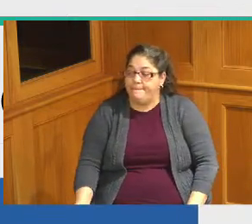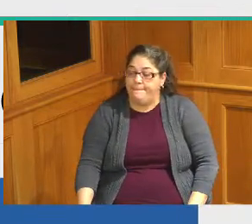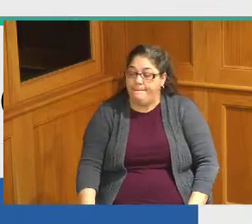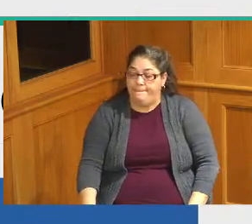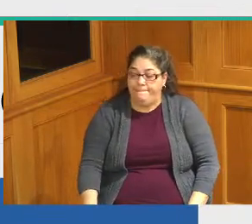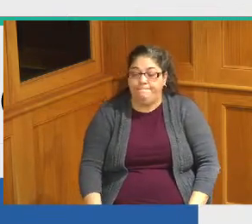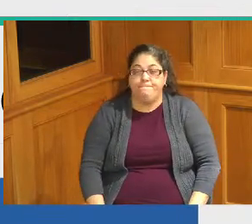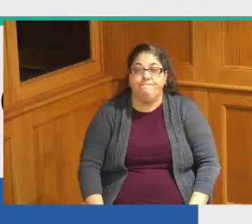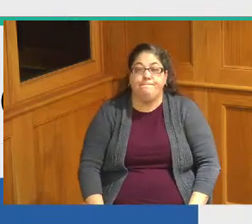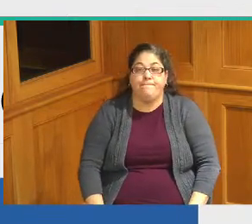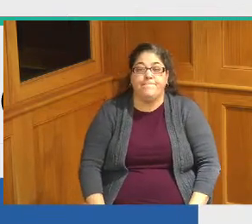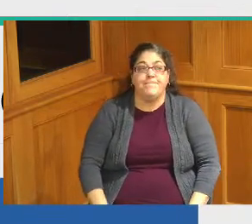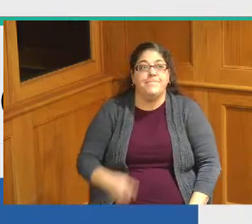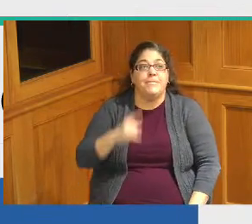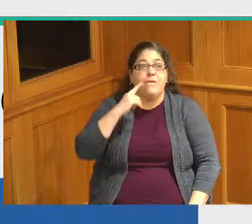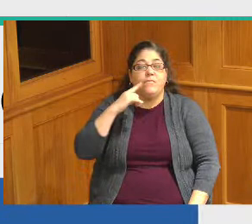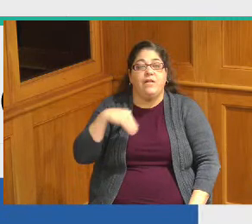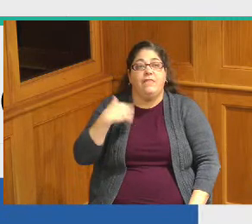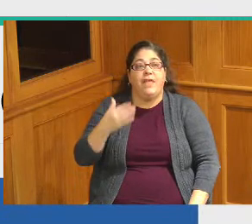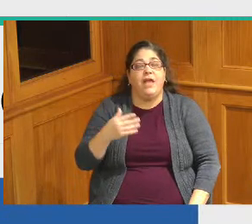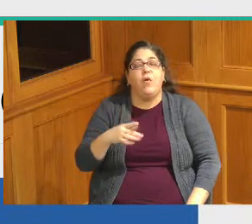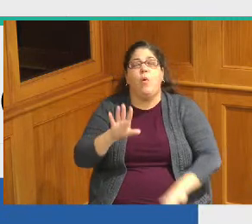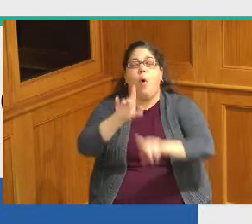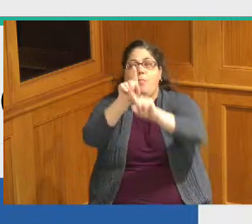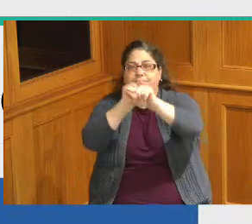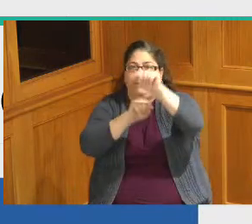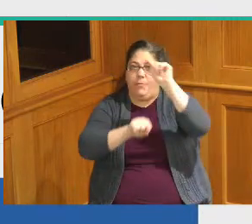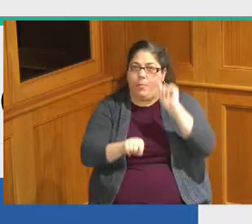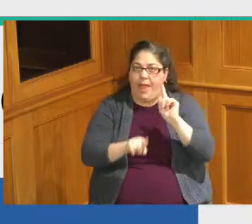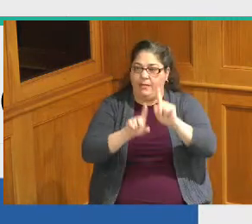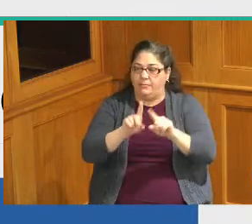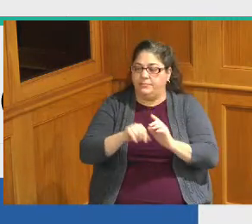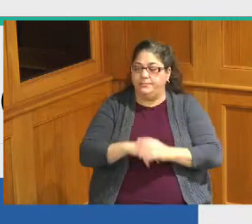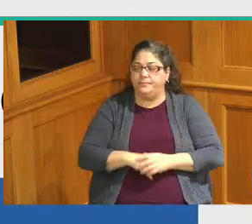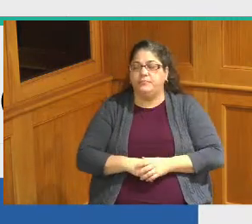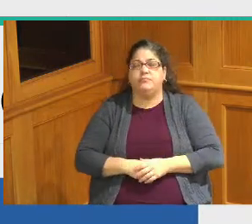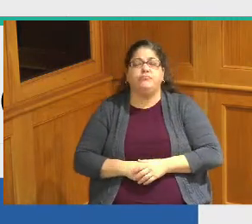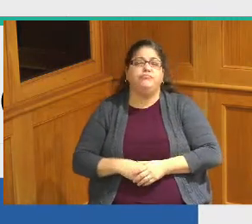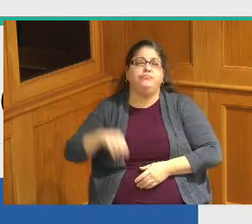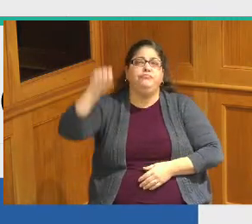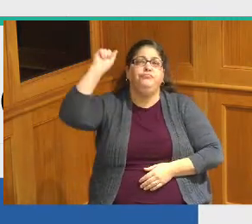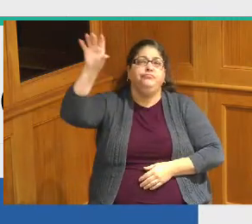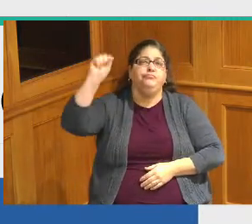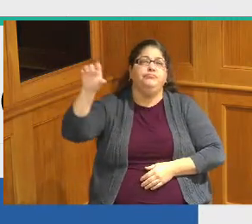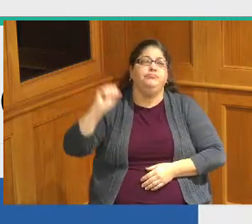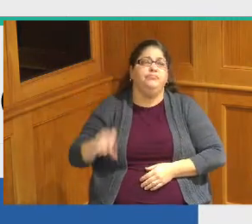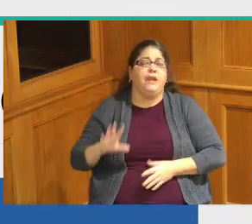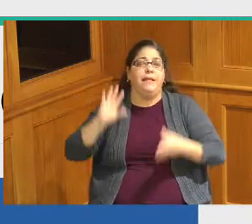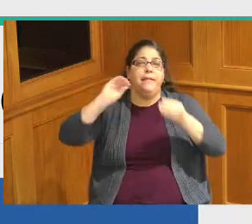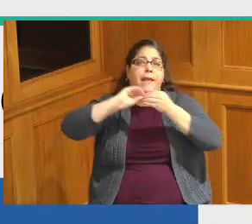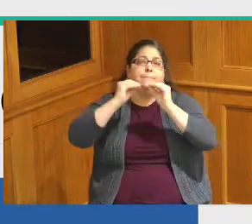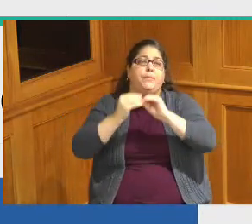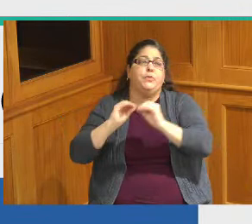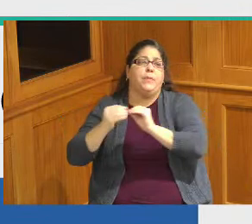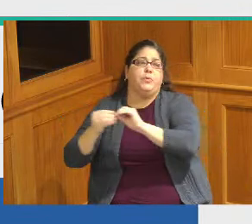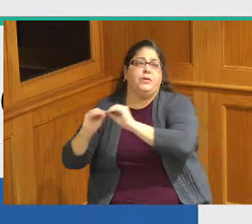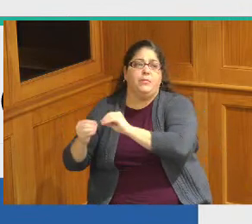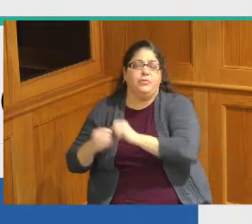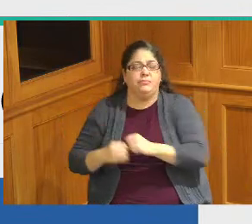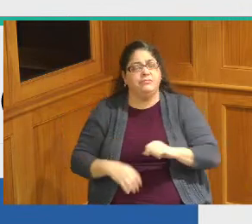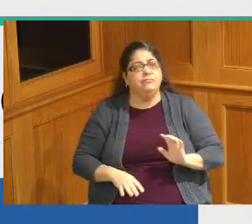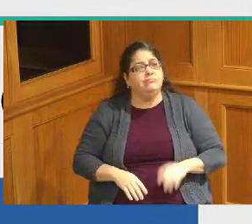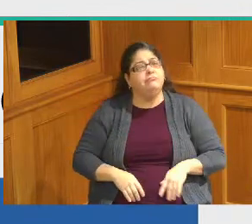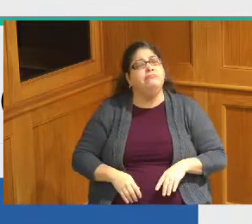Before I go forward, I'm going to still go back a little bit because we looked at some numbers over the last couple of years, and those numbers